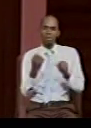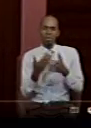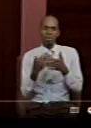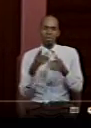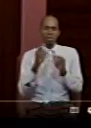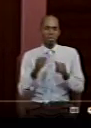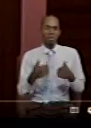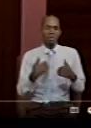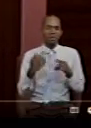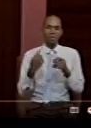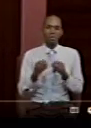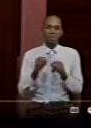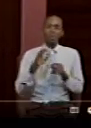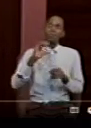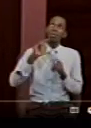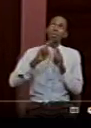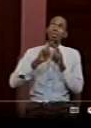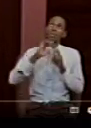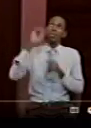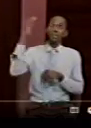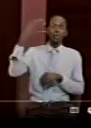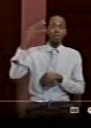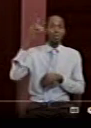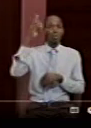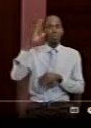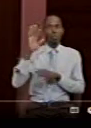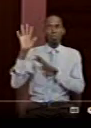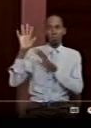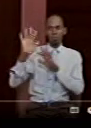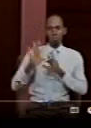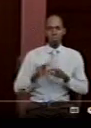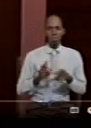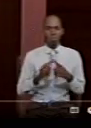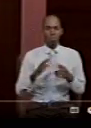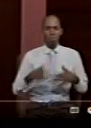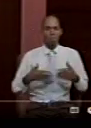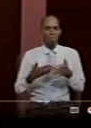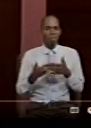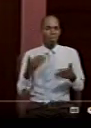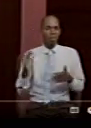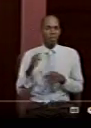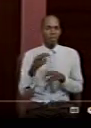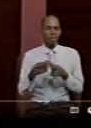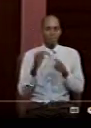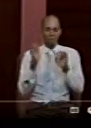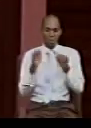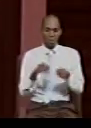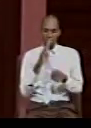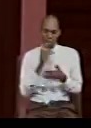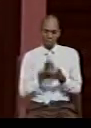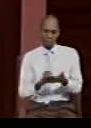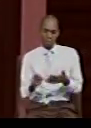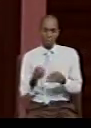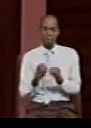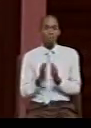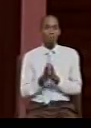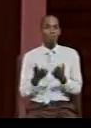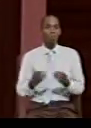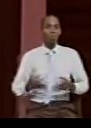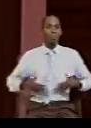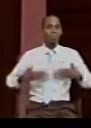can have the grace of God flowing into your life, before your name can be written in the book of life,